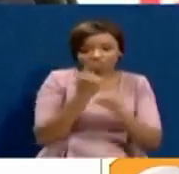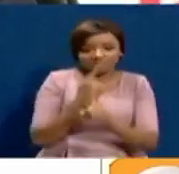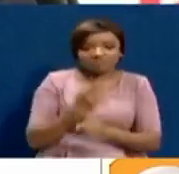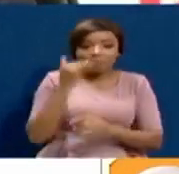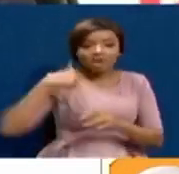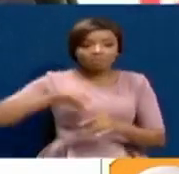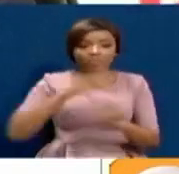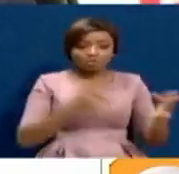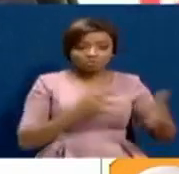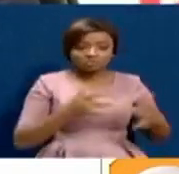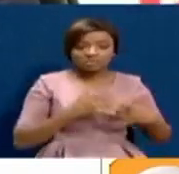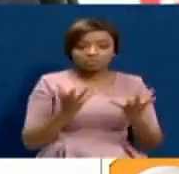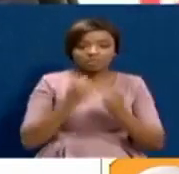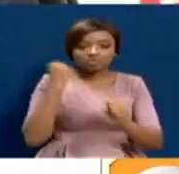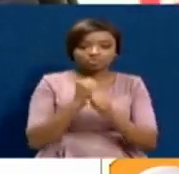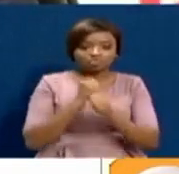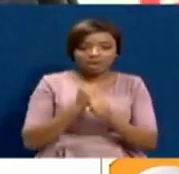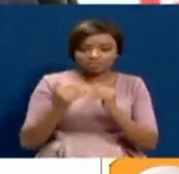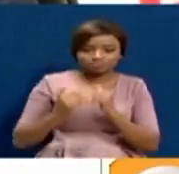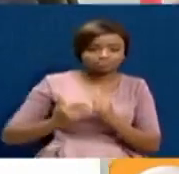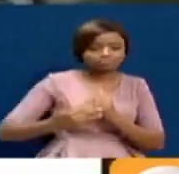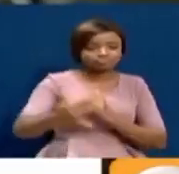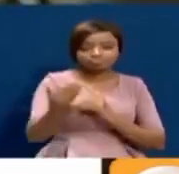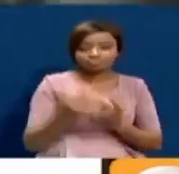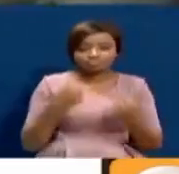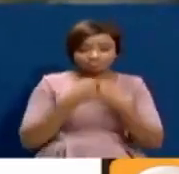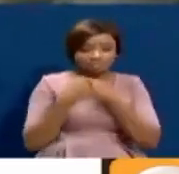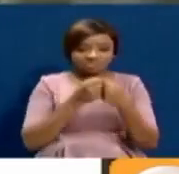moment is that for us to work through this difficult moment.